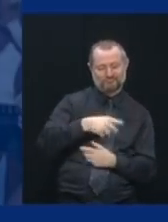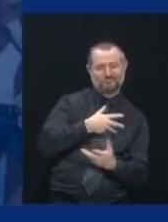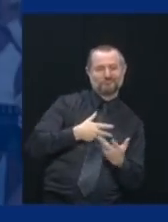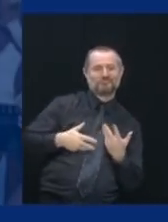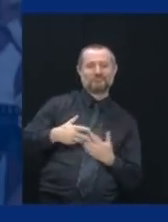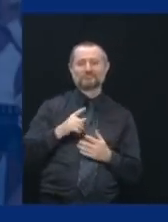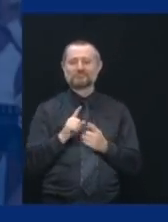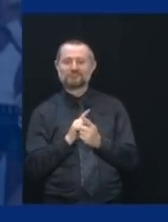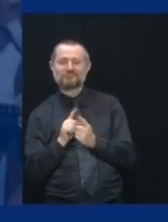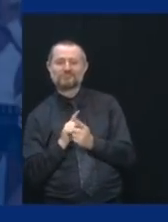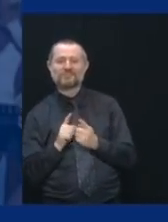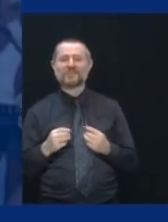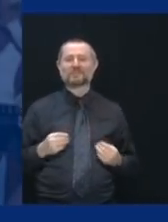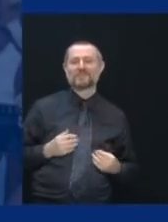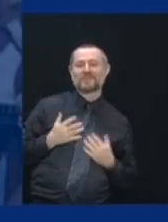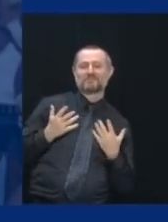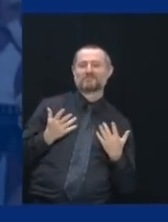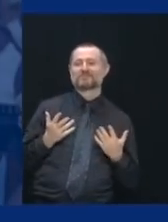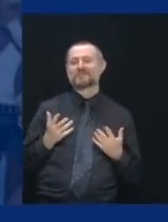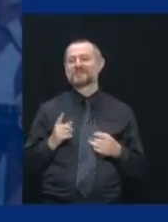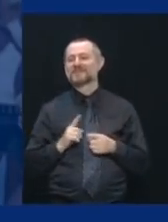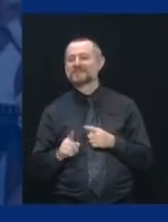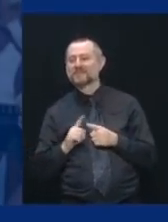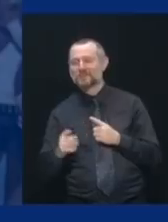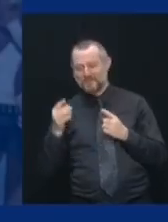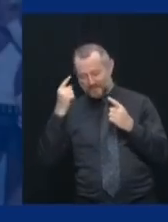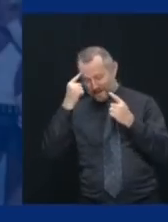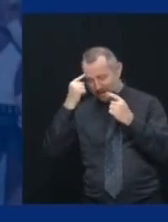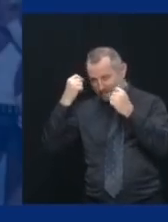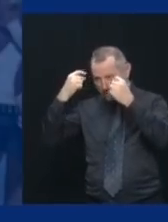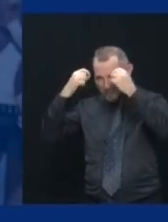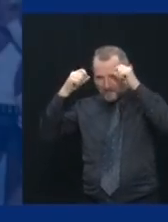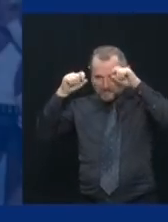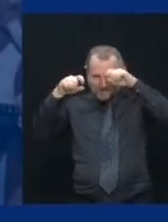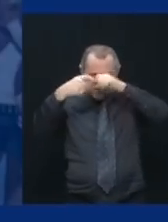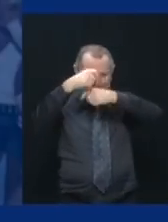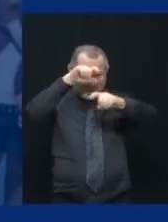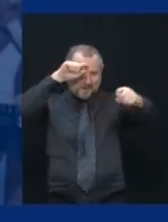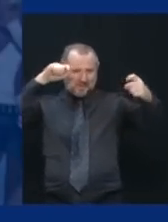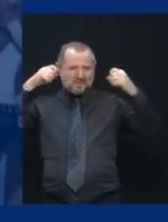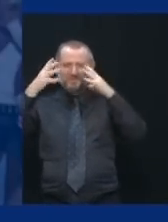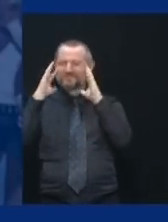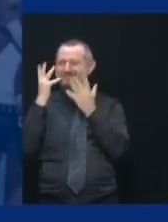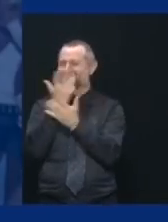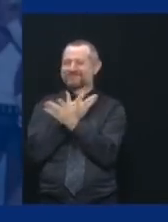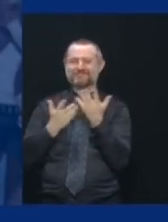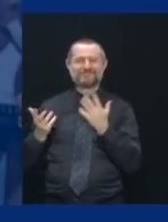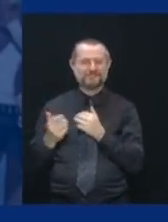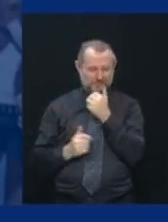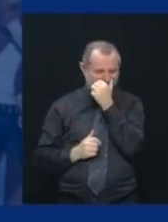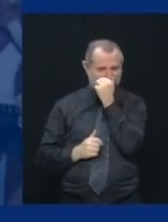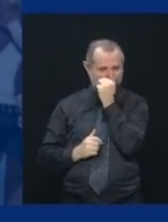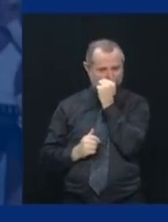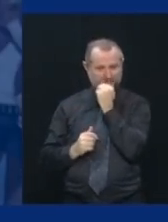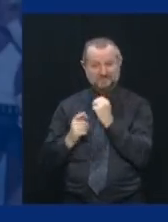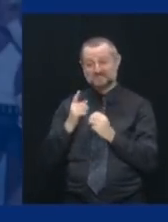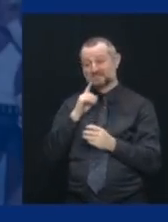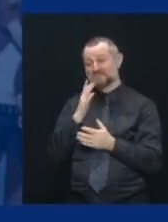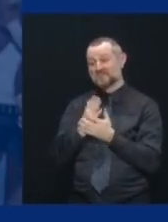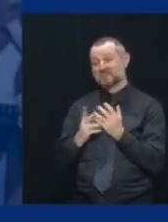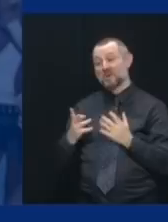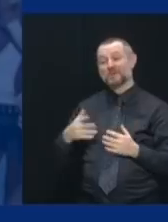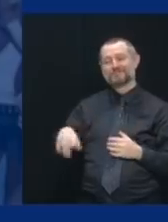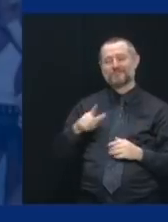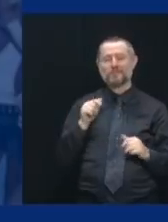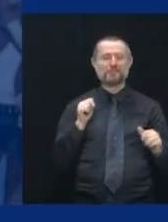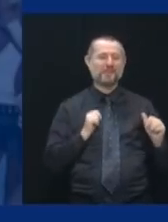that energy, they want that stimulation, they want that sharing. A big part of that is the arts and the